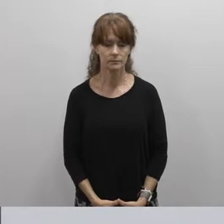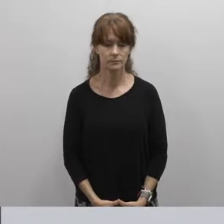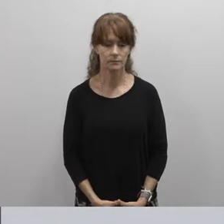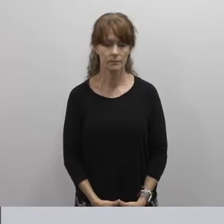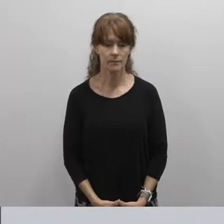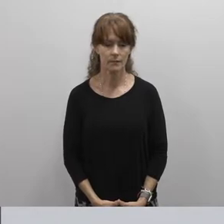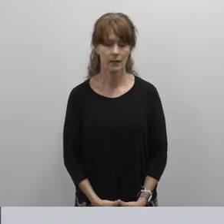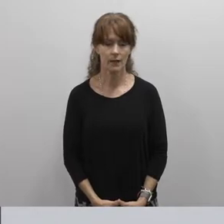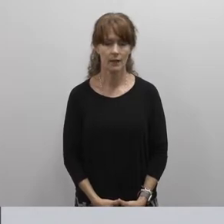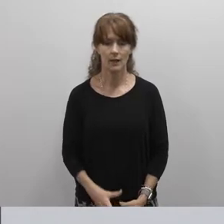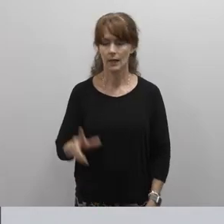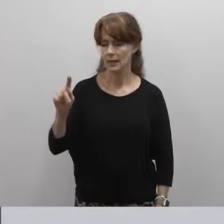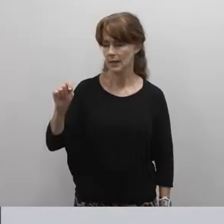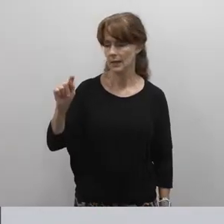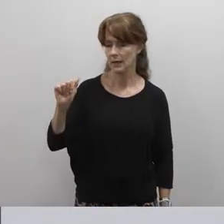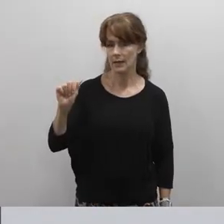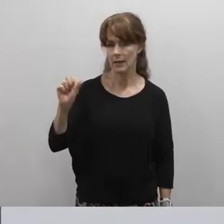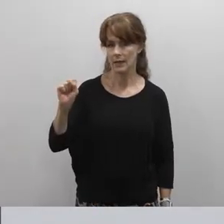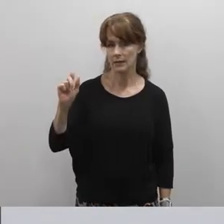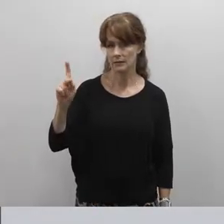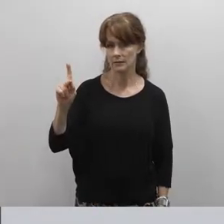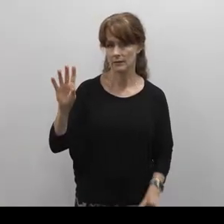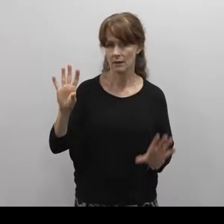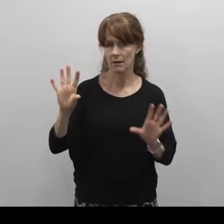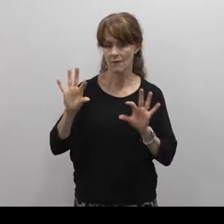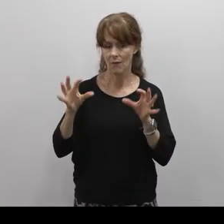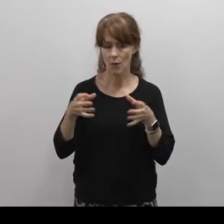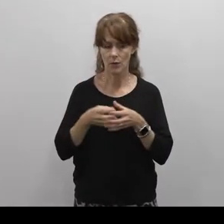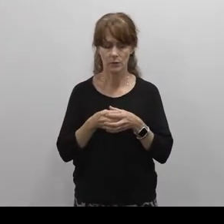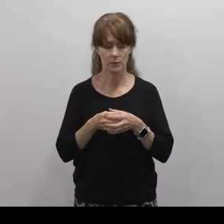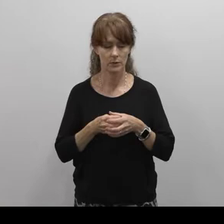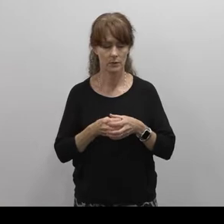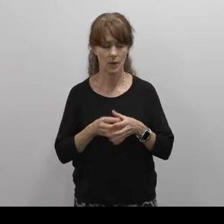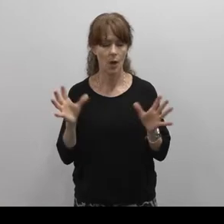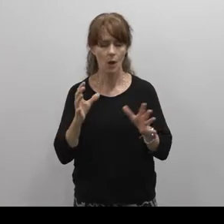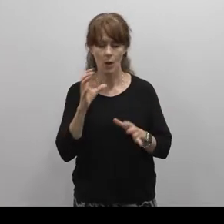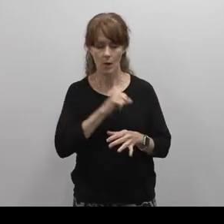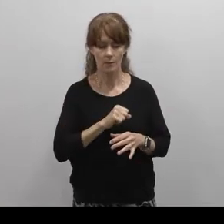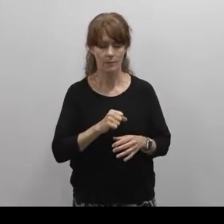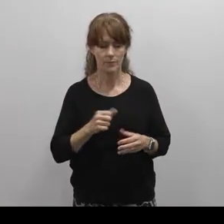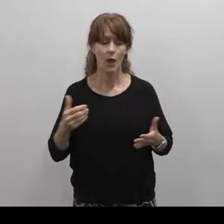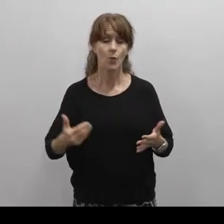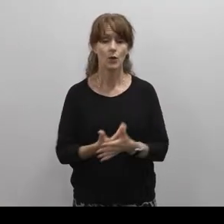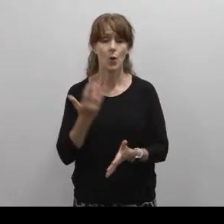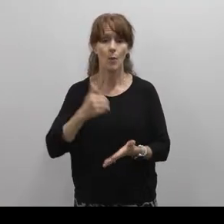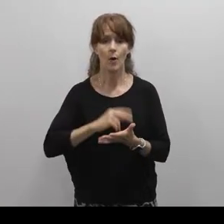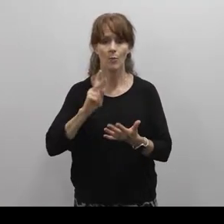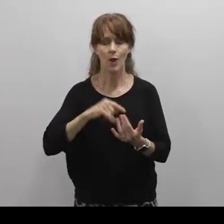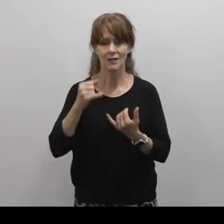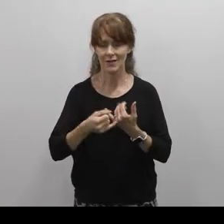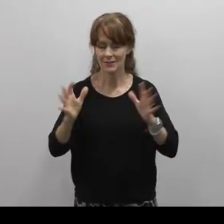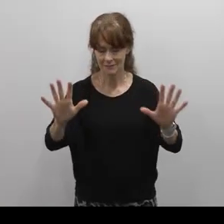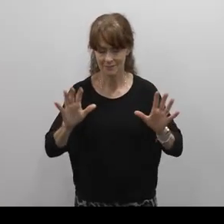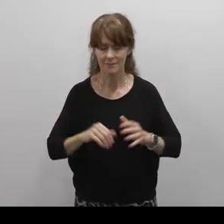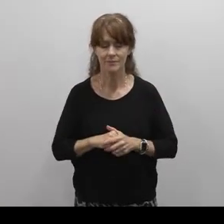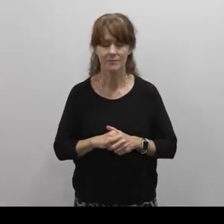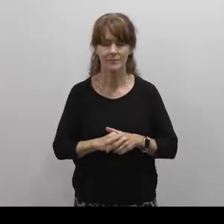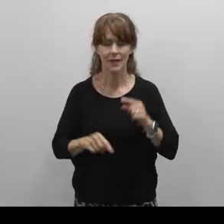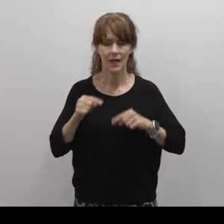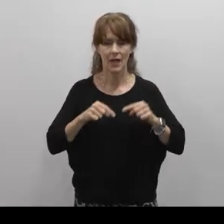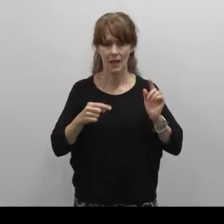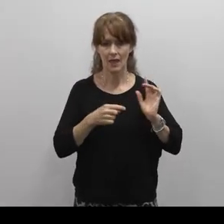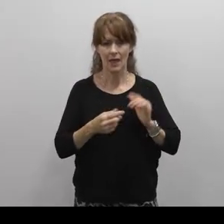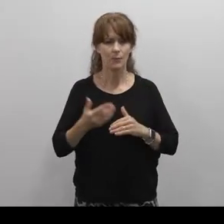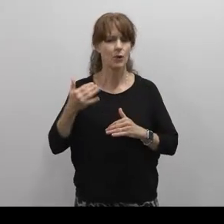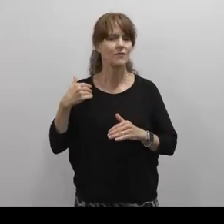And then the task force, because I absolutely wanna highlight that. I'm sorry, I skipped one. Renewable projects. So, and I highlighted this as